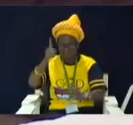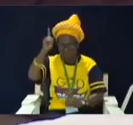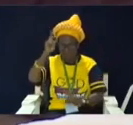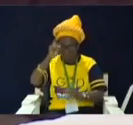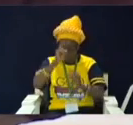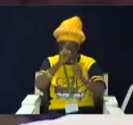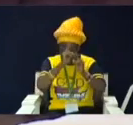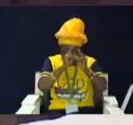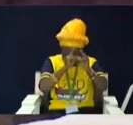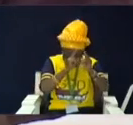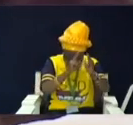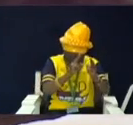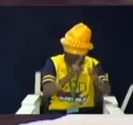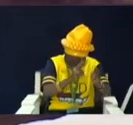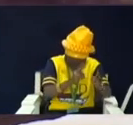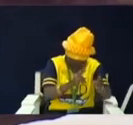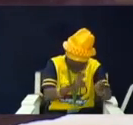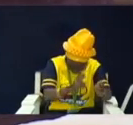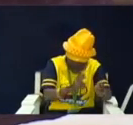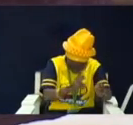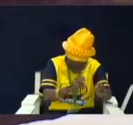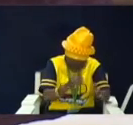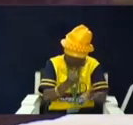you honor.